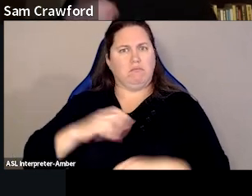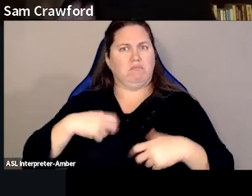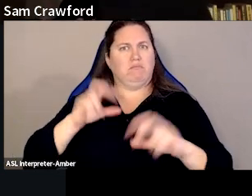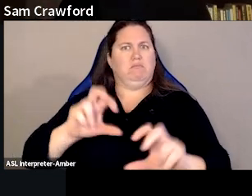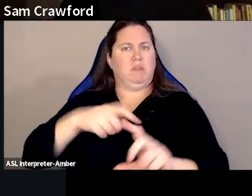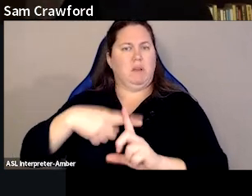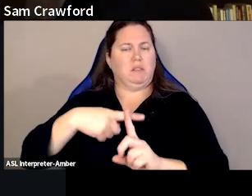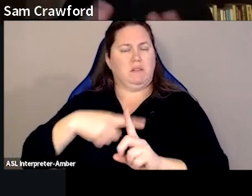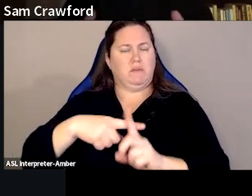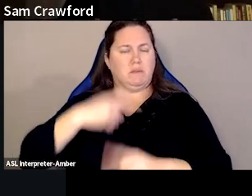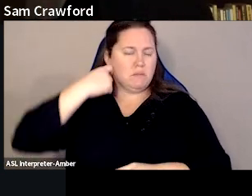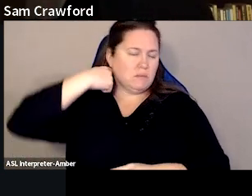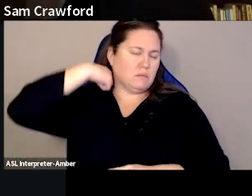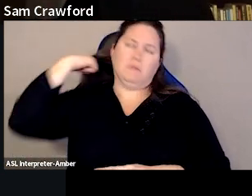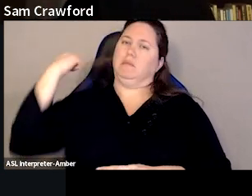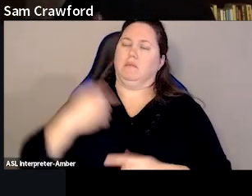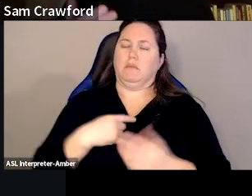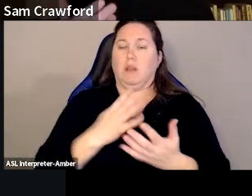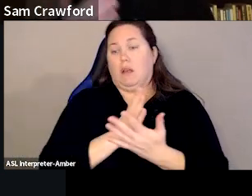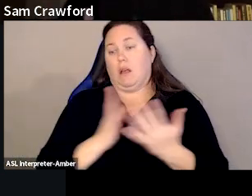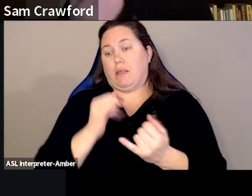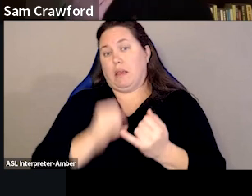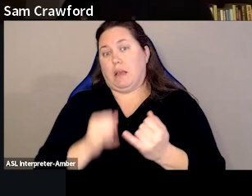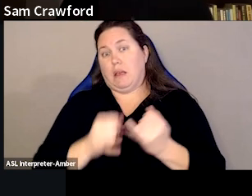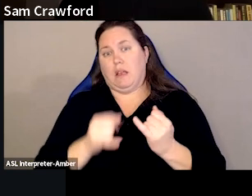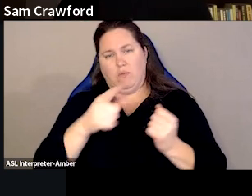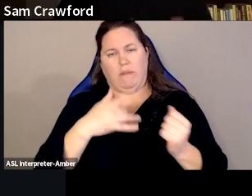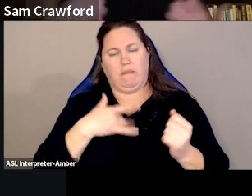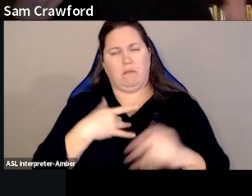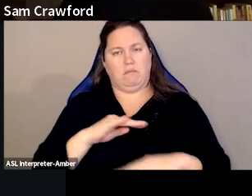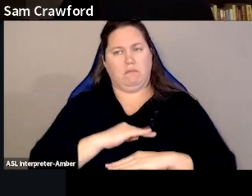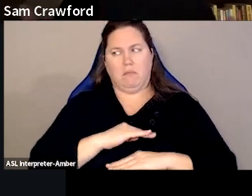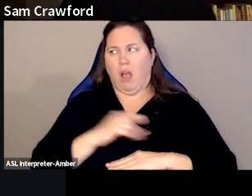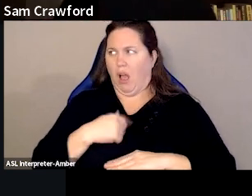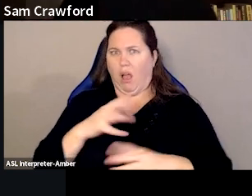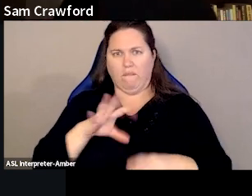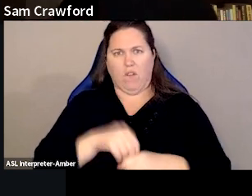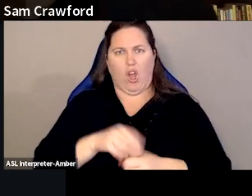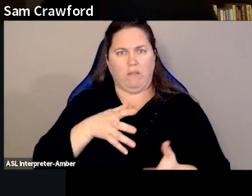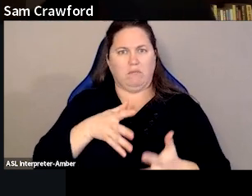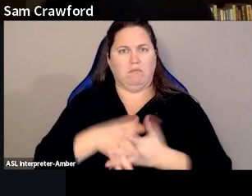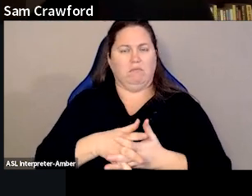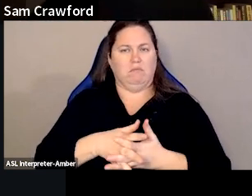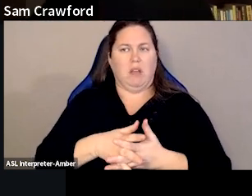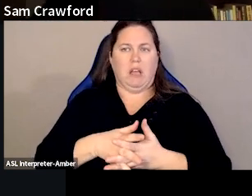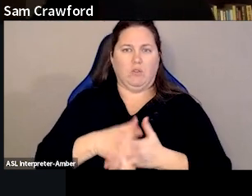that you get more satisfaction right at the end because you know that you've been an integral part of actually shaping that website.